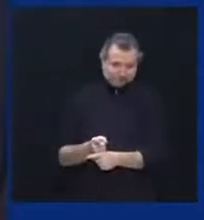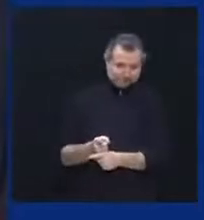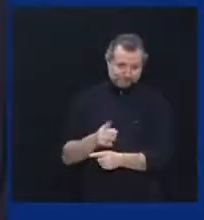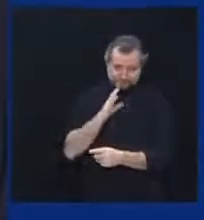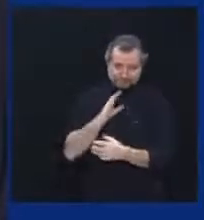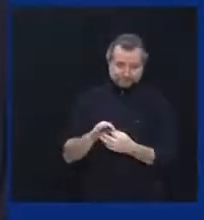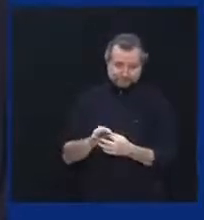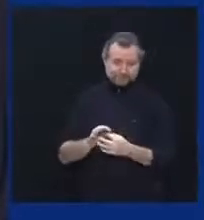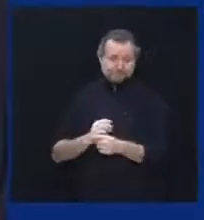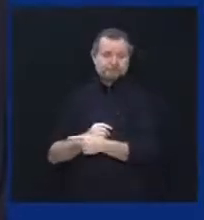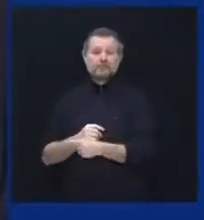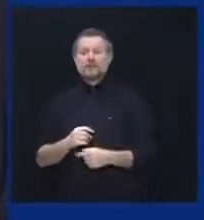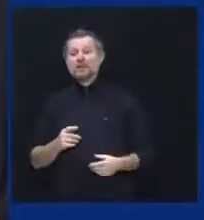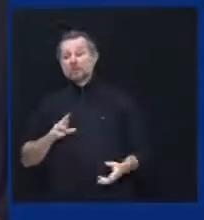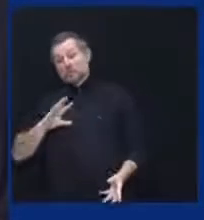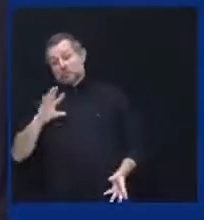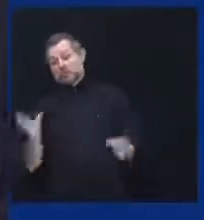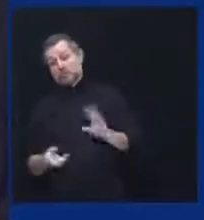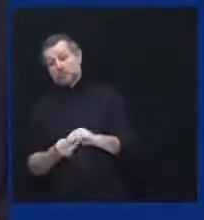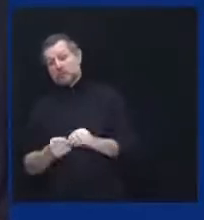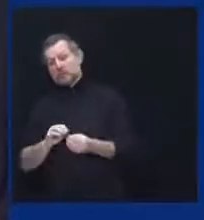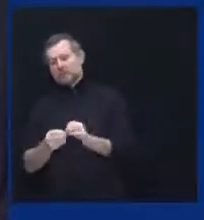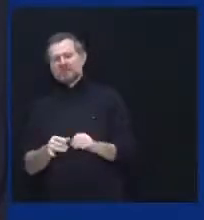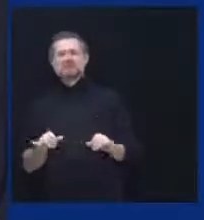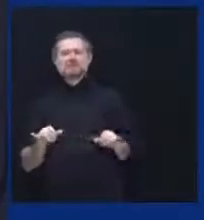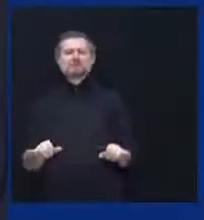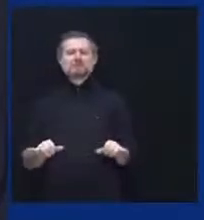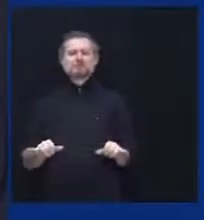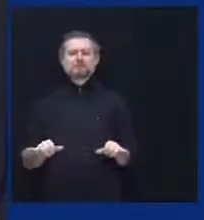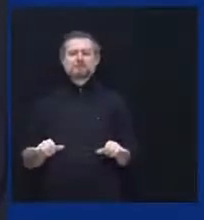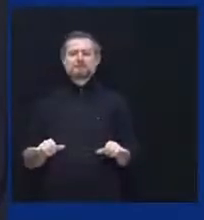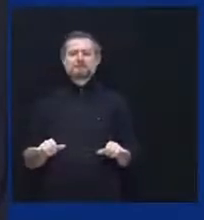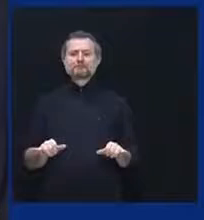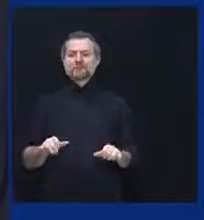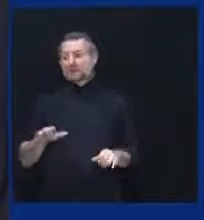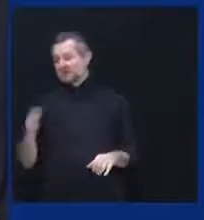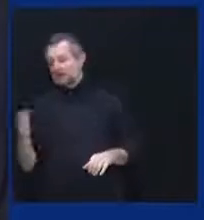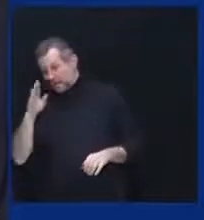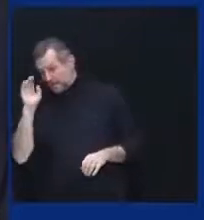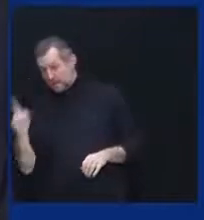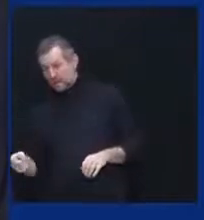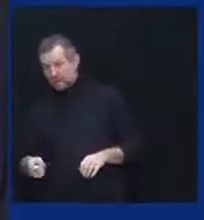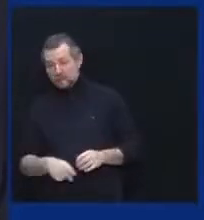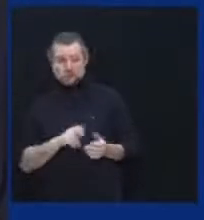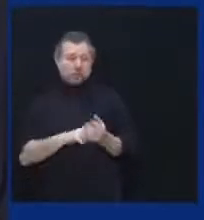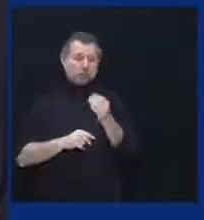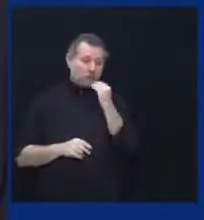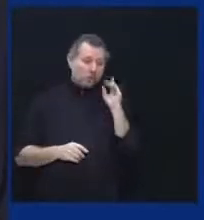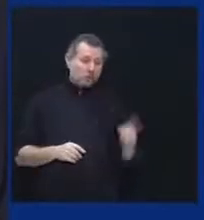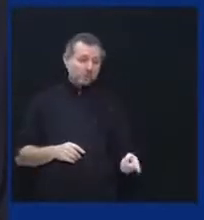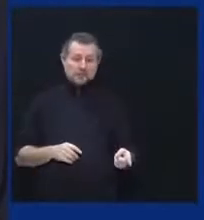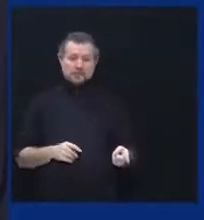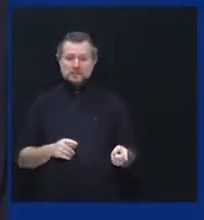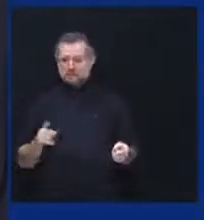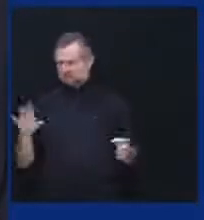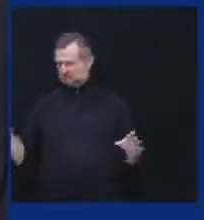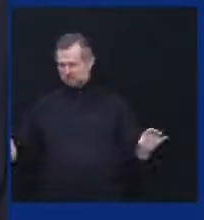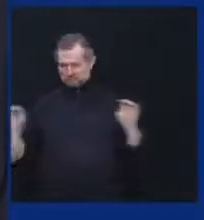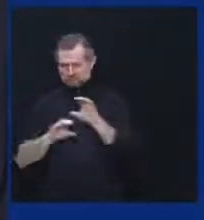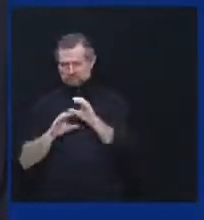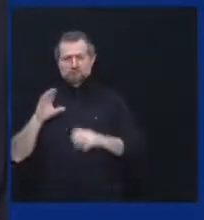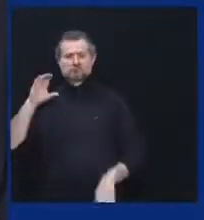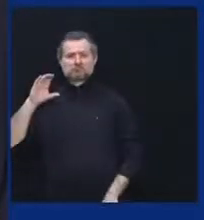line number doesn't change. You die in a hospital, you die in a facility, add that together, that's your total number.